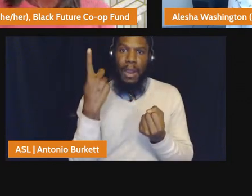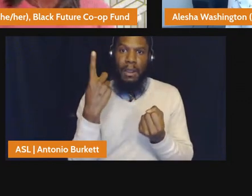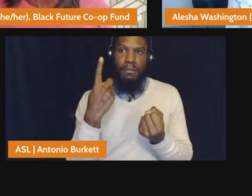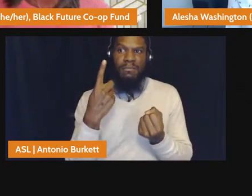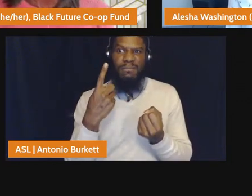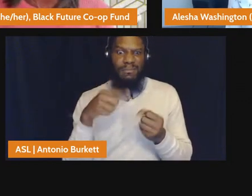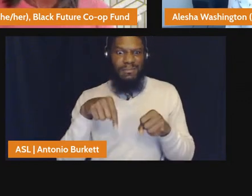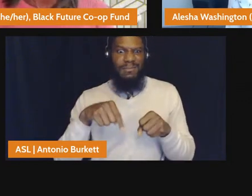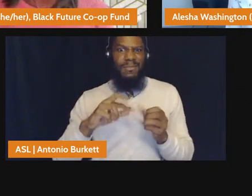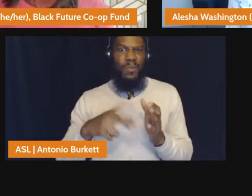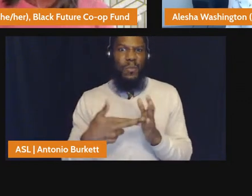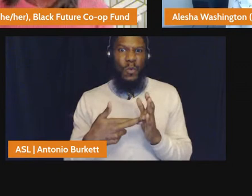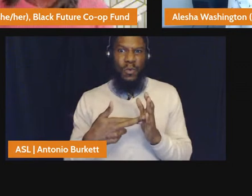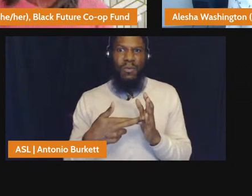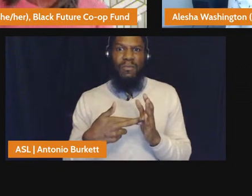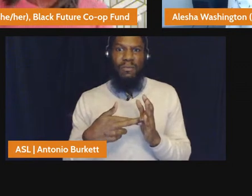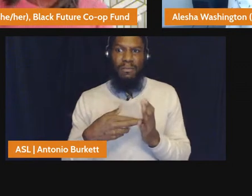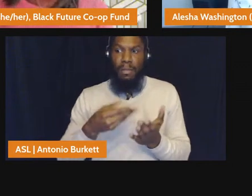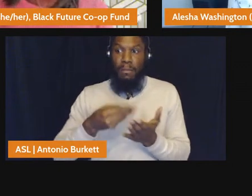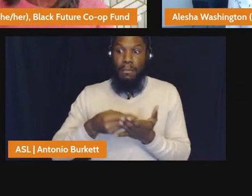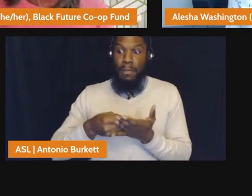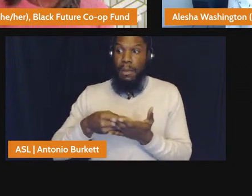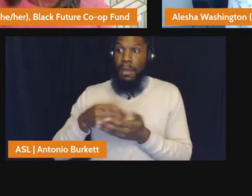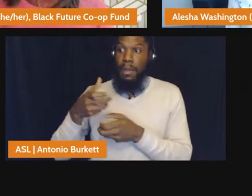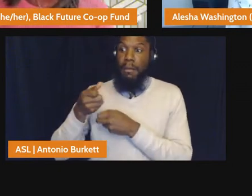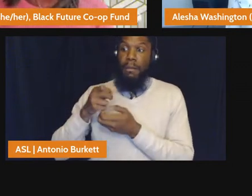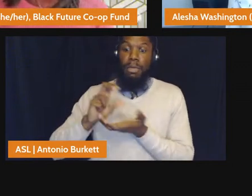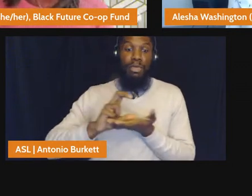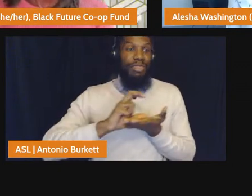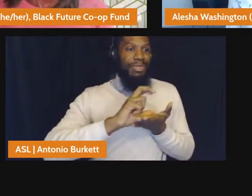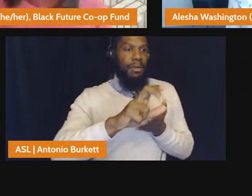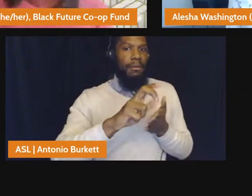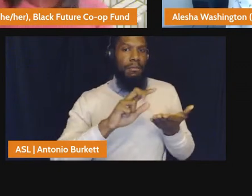center dollars into the Black community in a way that,